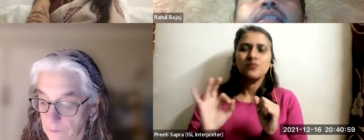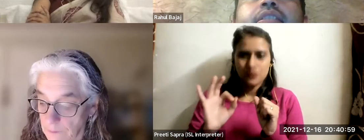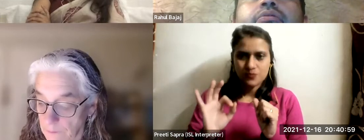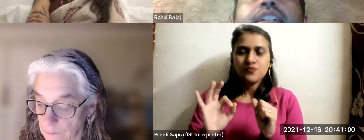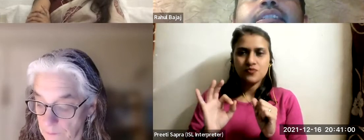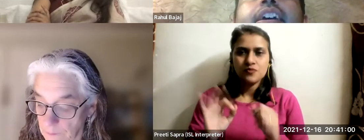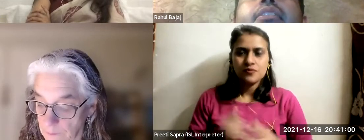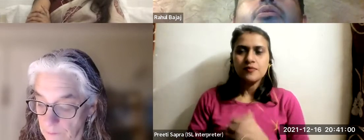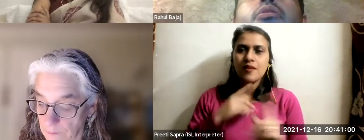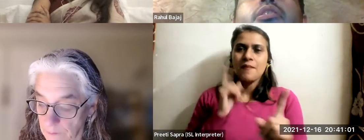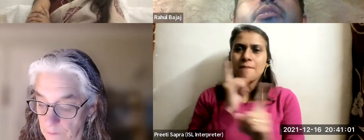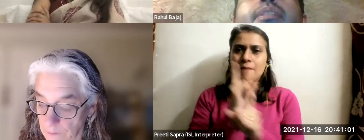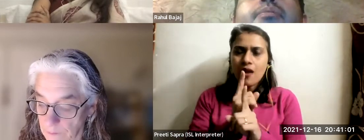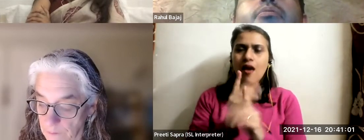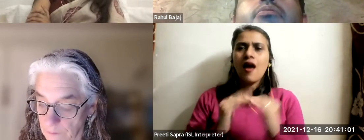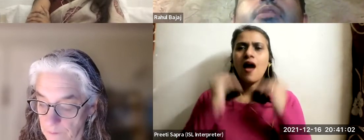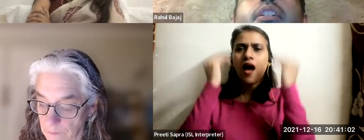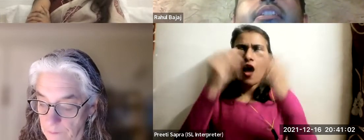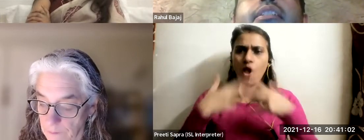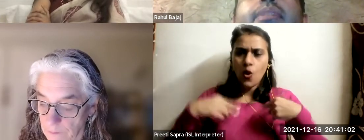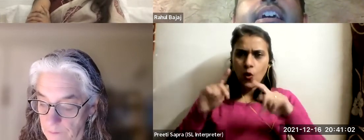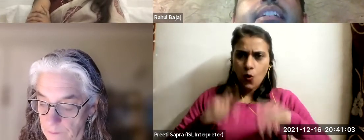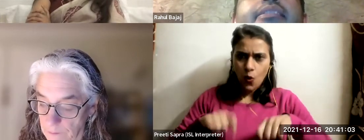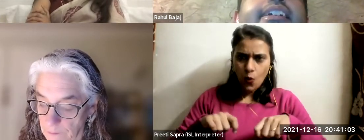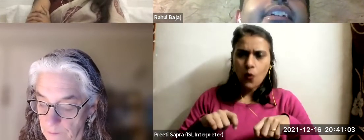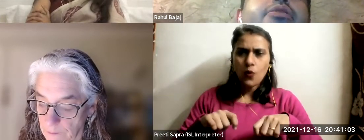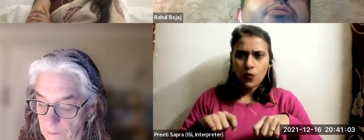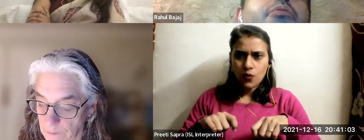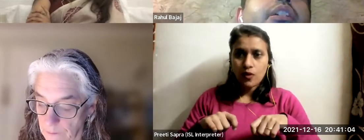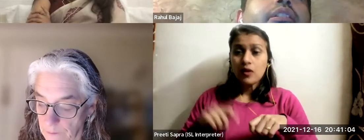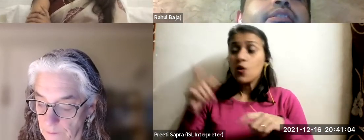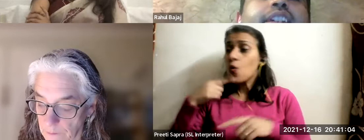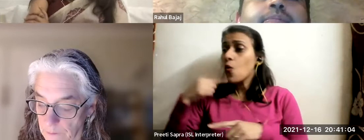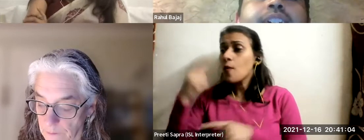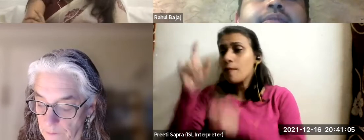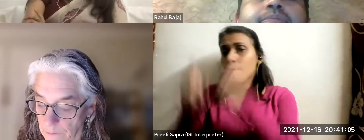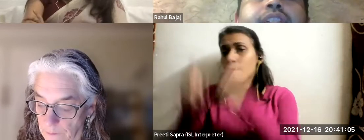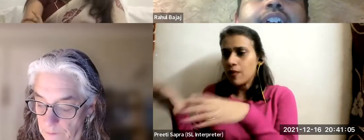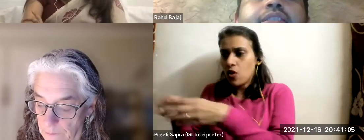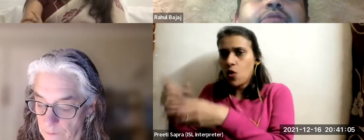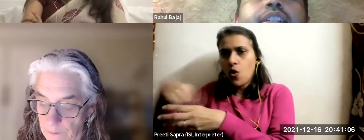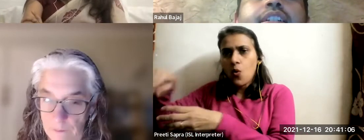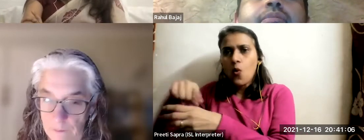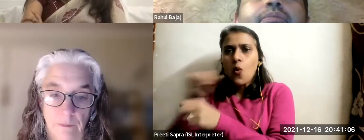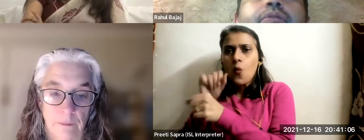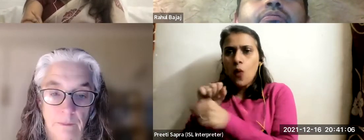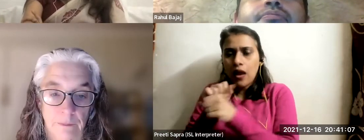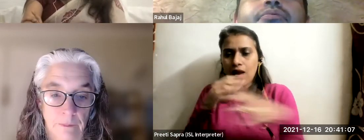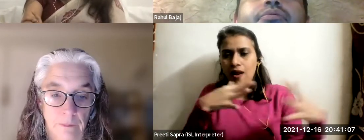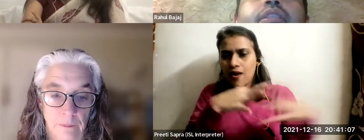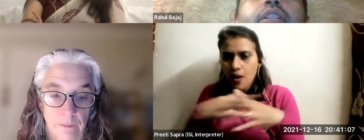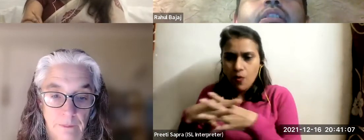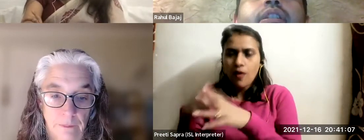with various high courts, the people who work there behind the scenes to set up their websites, to run them,